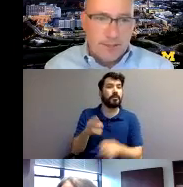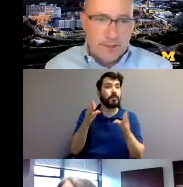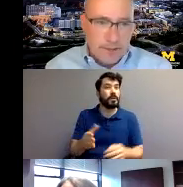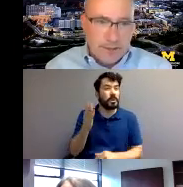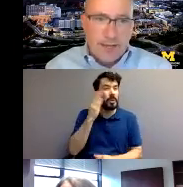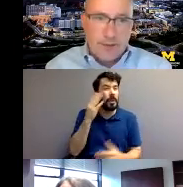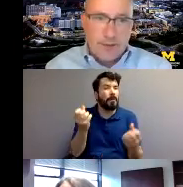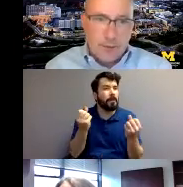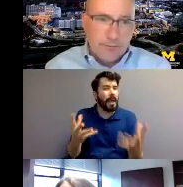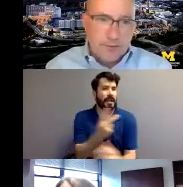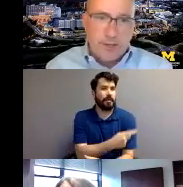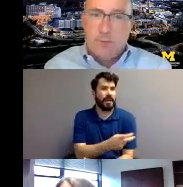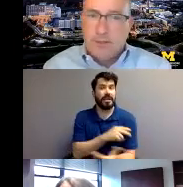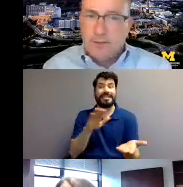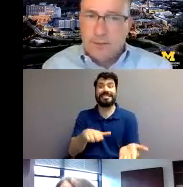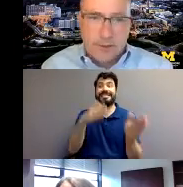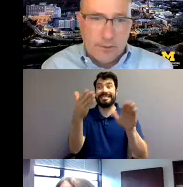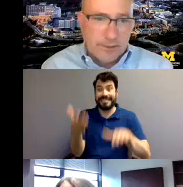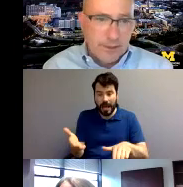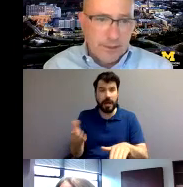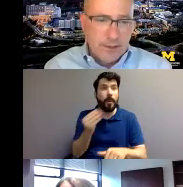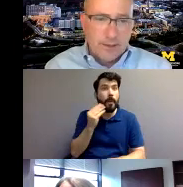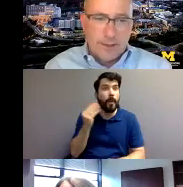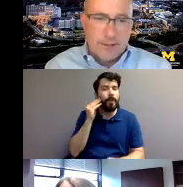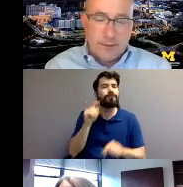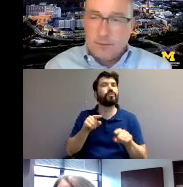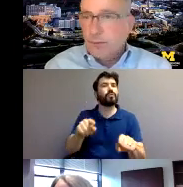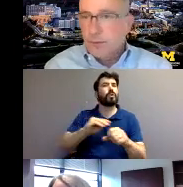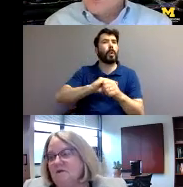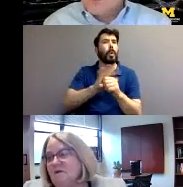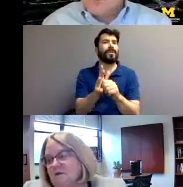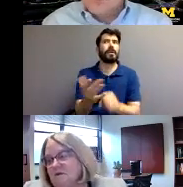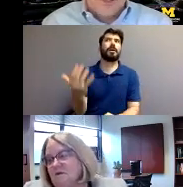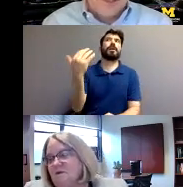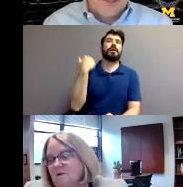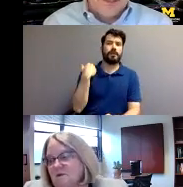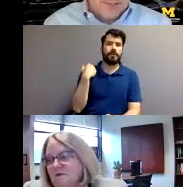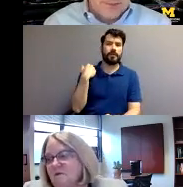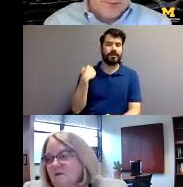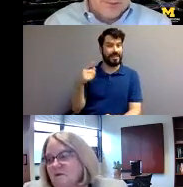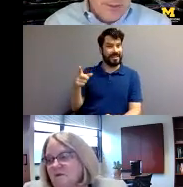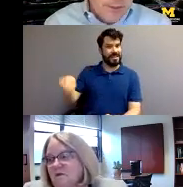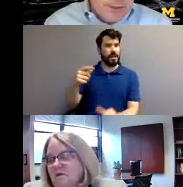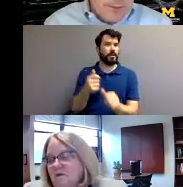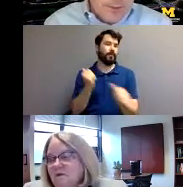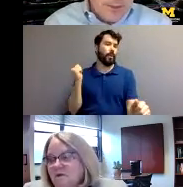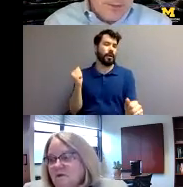several patients die at home first couple months during the COVID last year, presumably because they were avoiding the ED, I'm not sure.